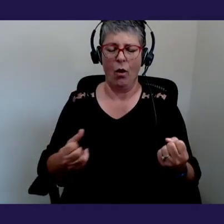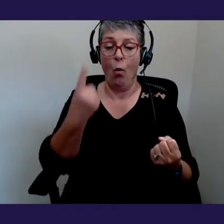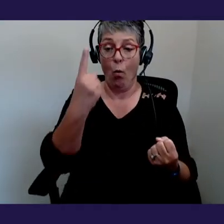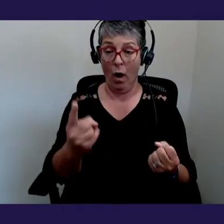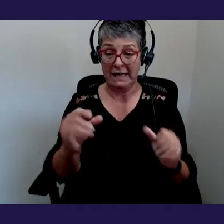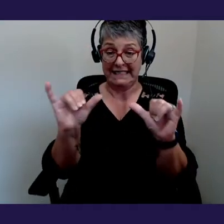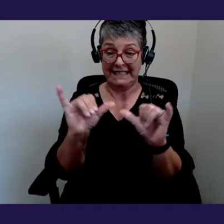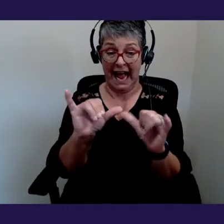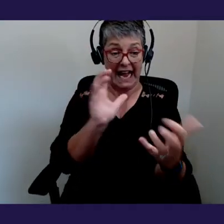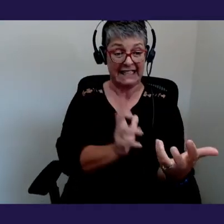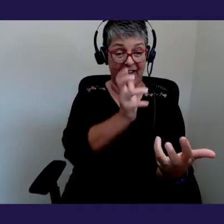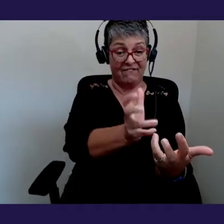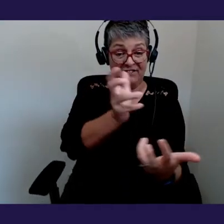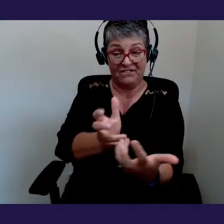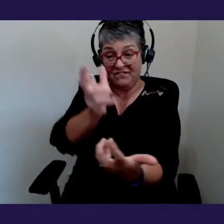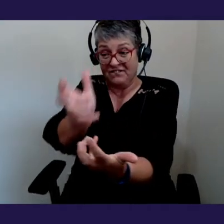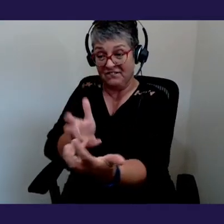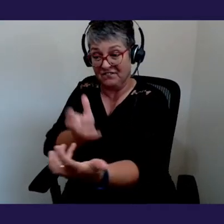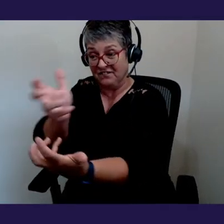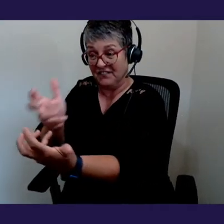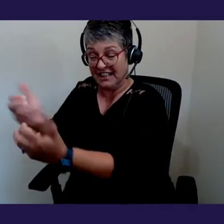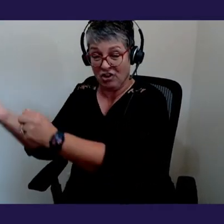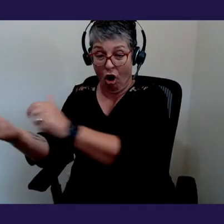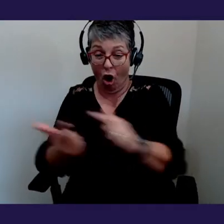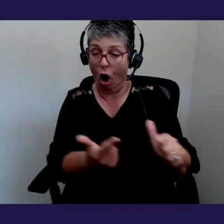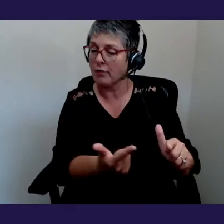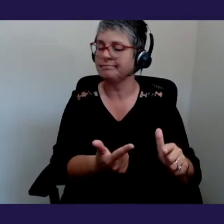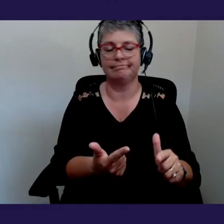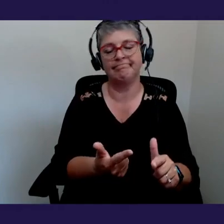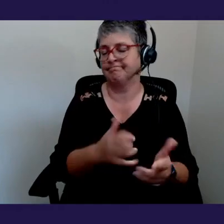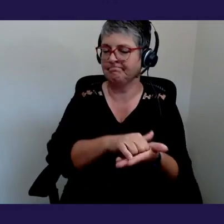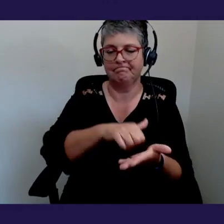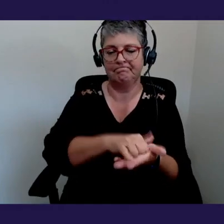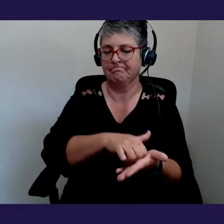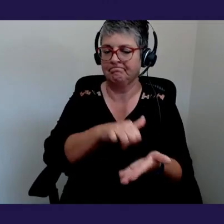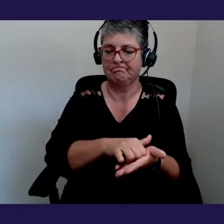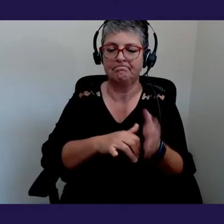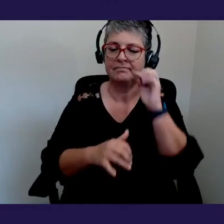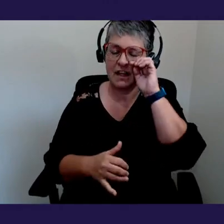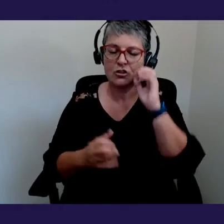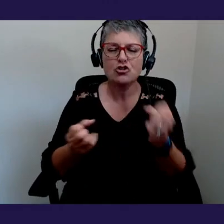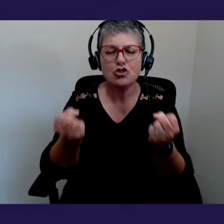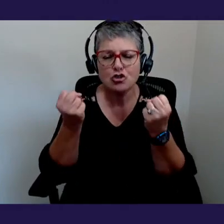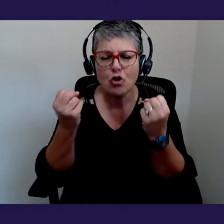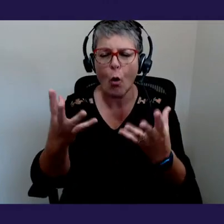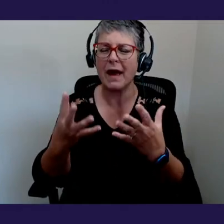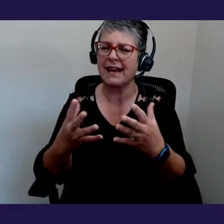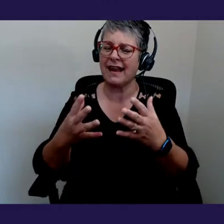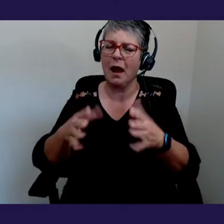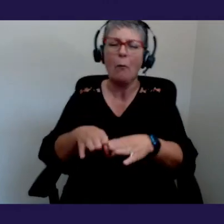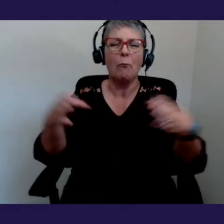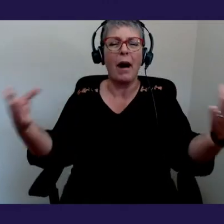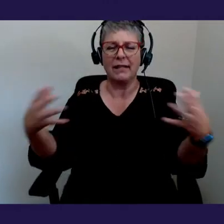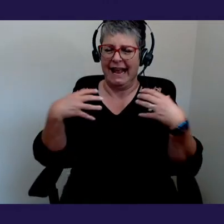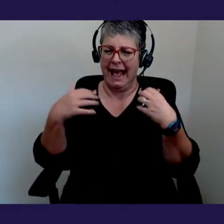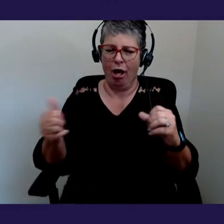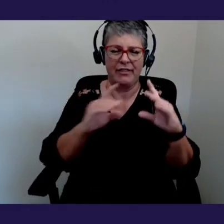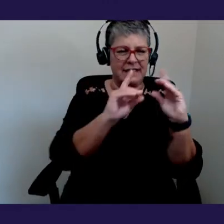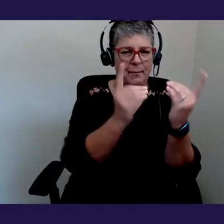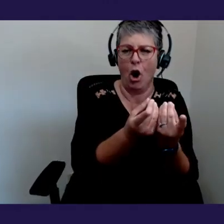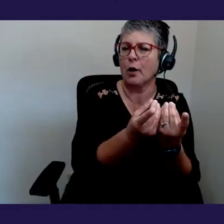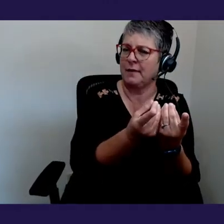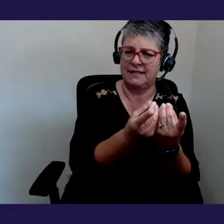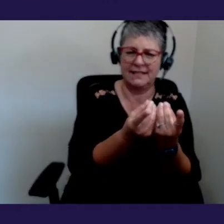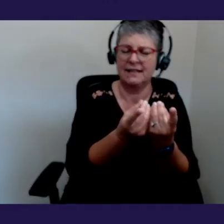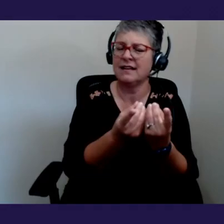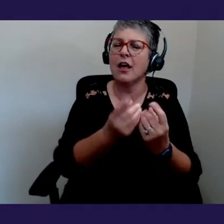have thousands of public health departments across the country. They're all structured differently. It depends on governance of state, home